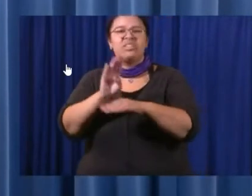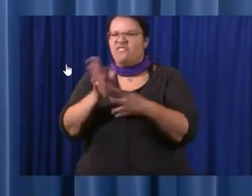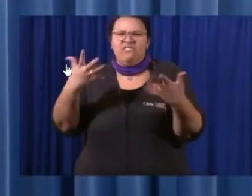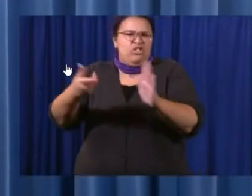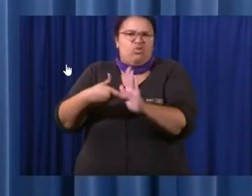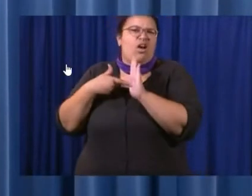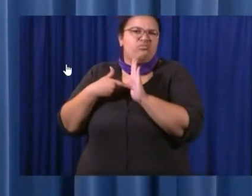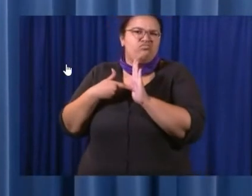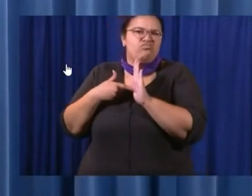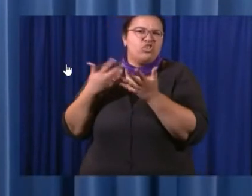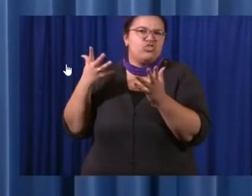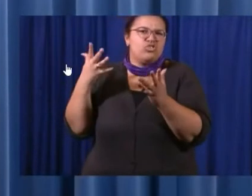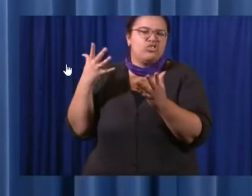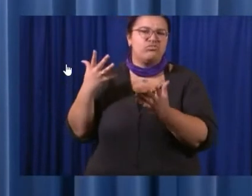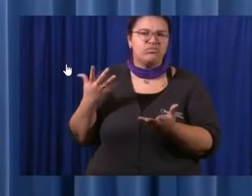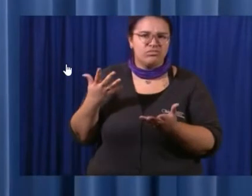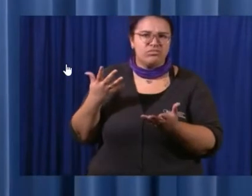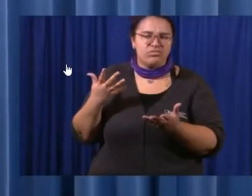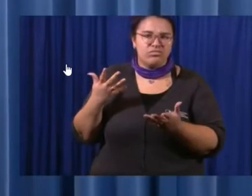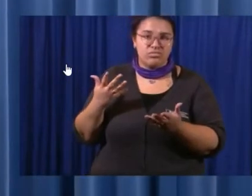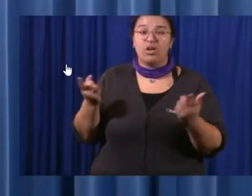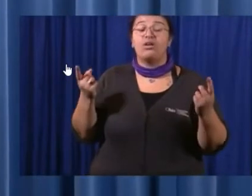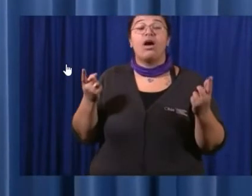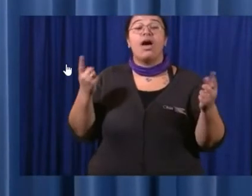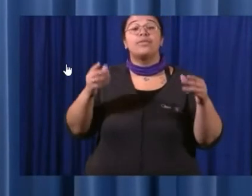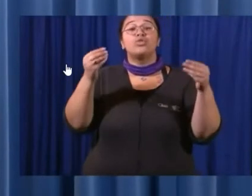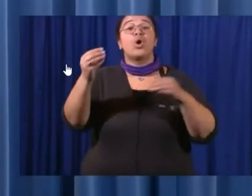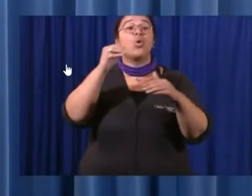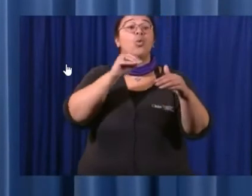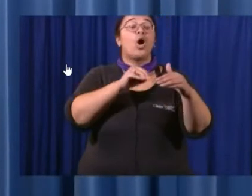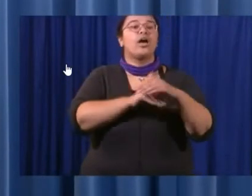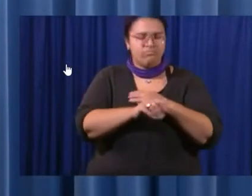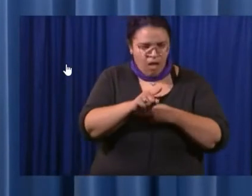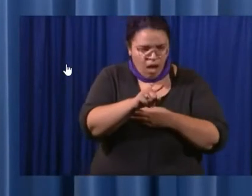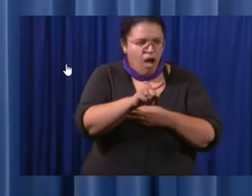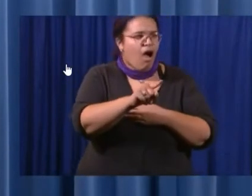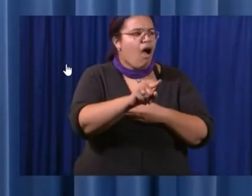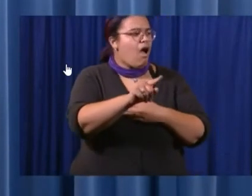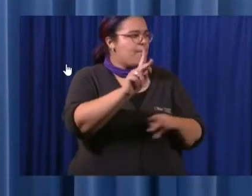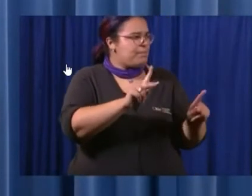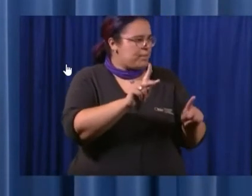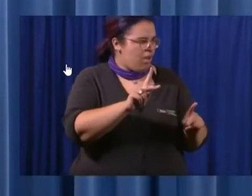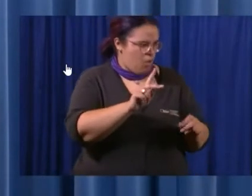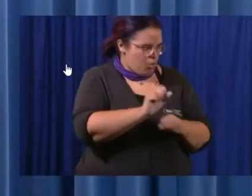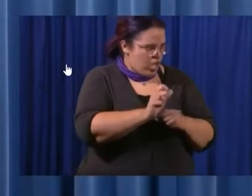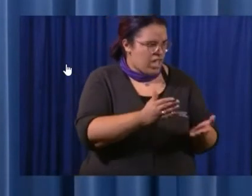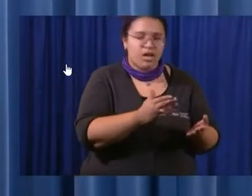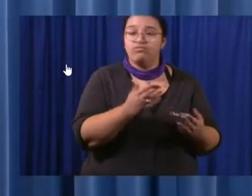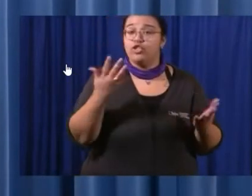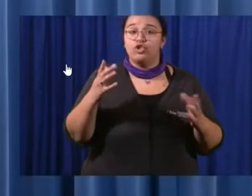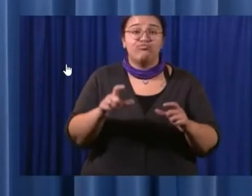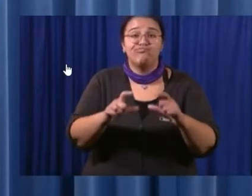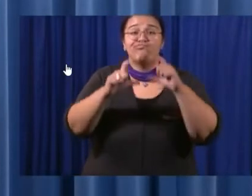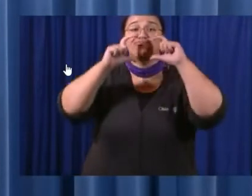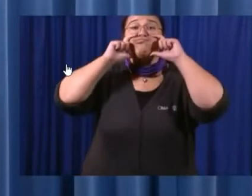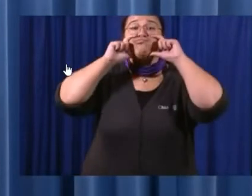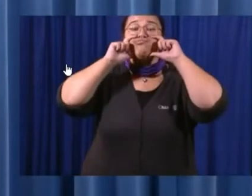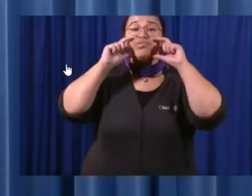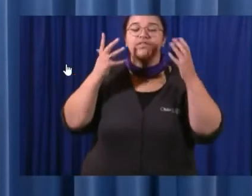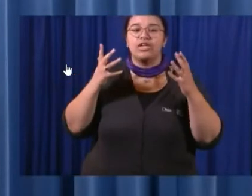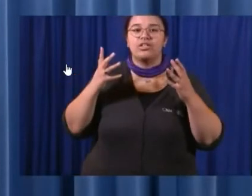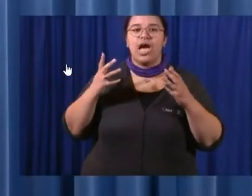store, that business, the men and women who work there are wearing a mask for you, and all of us when we go in, I think, should